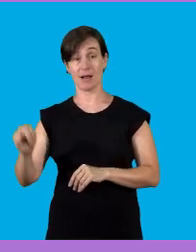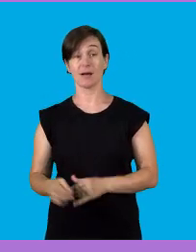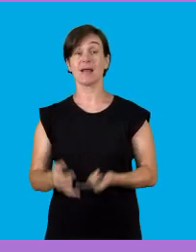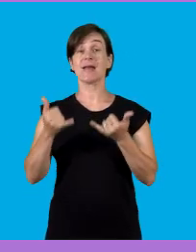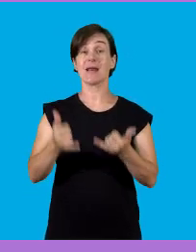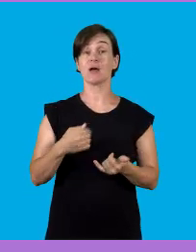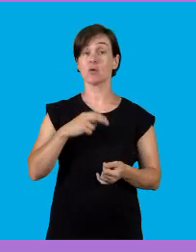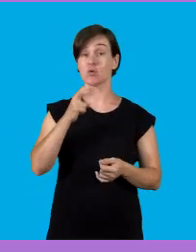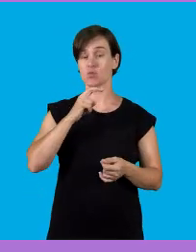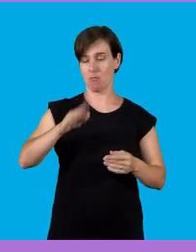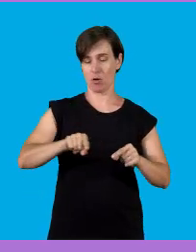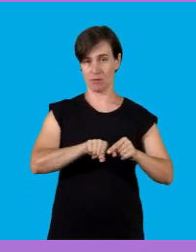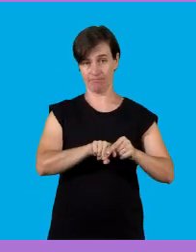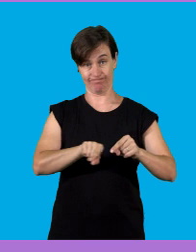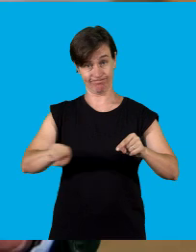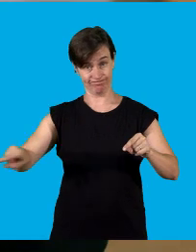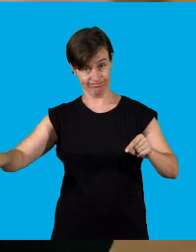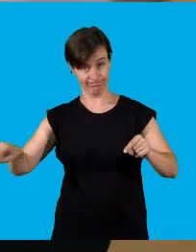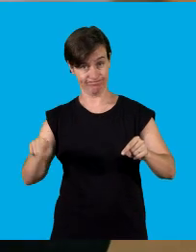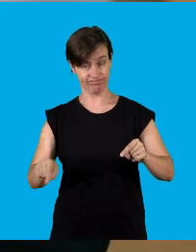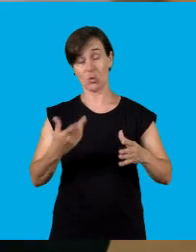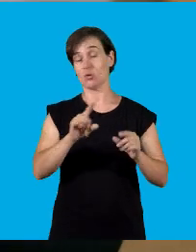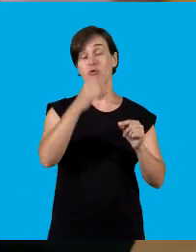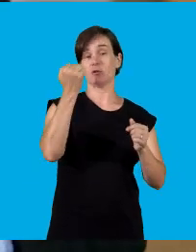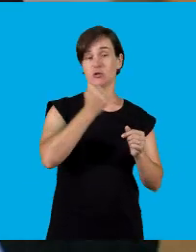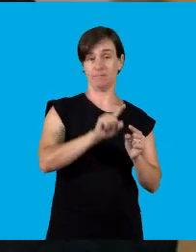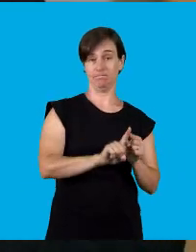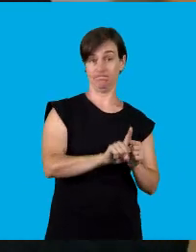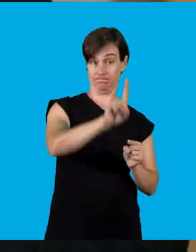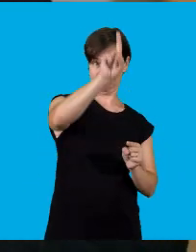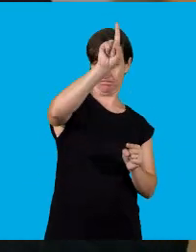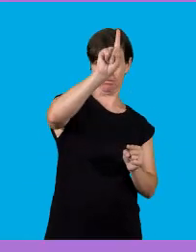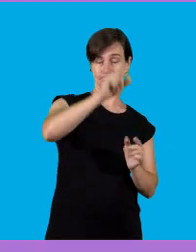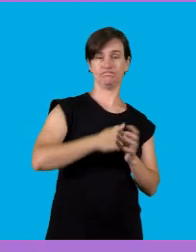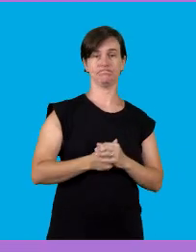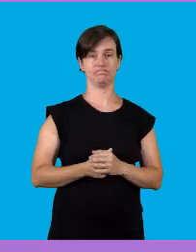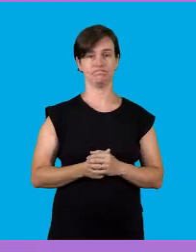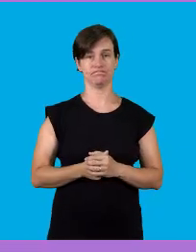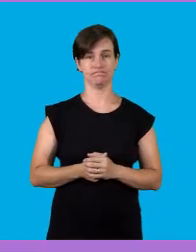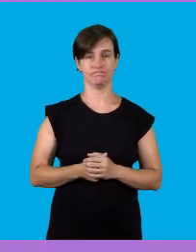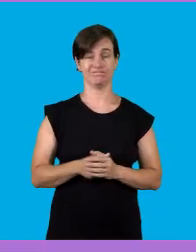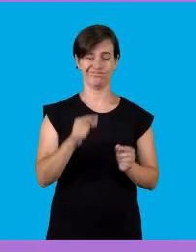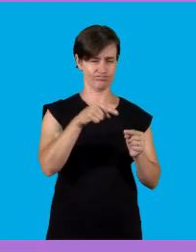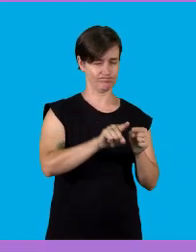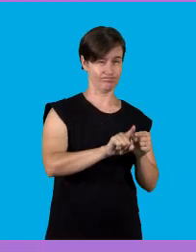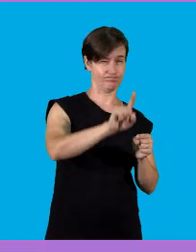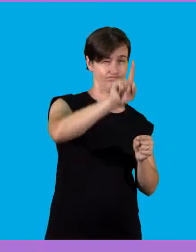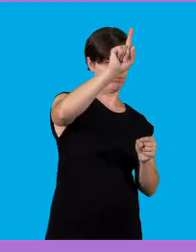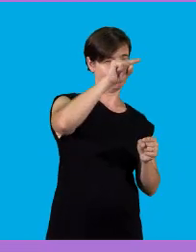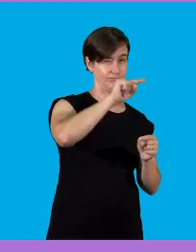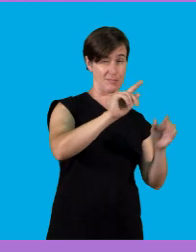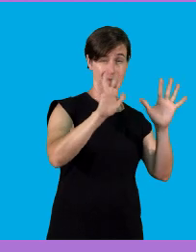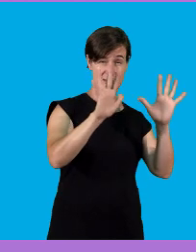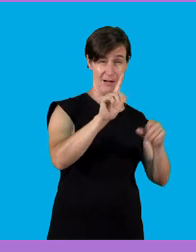working with liters to gallons. That's what we convert from, right, and to. So 10 liters.